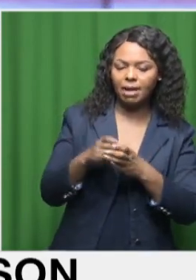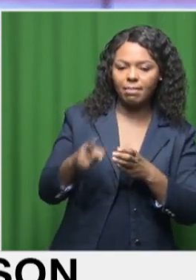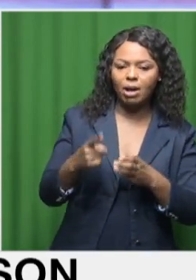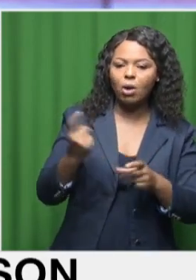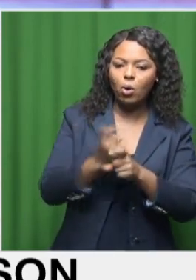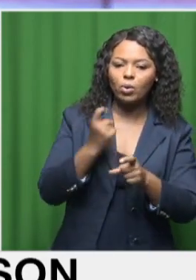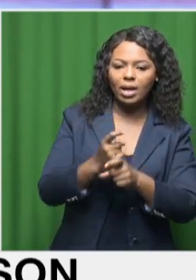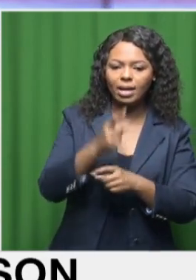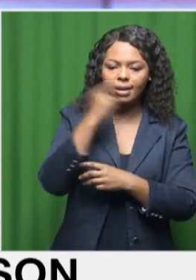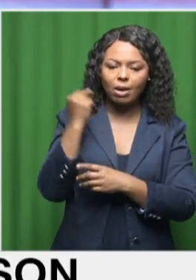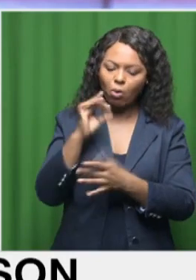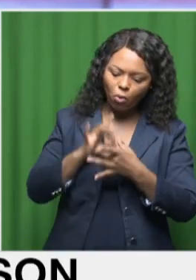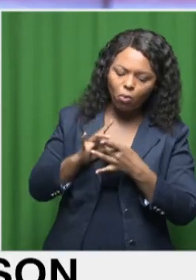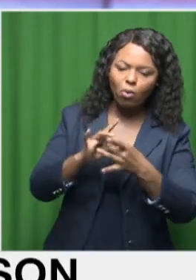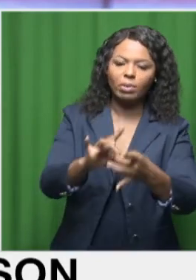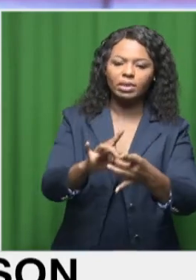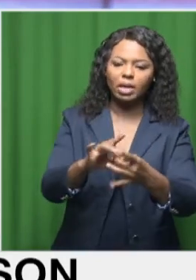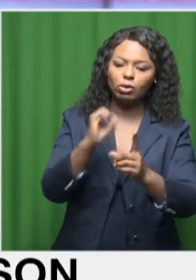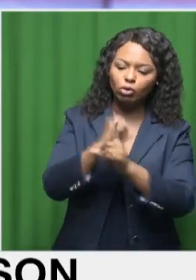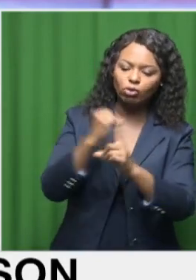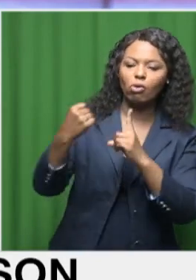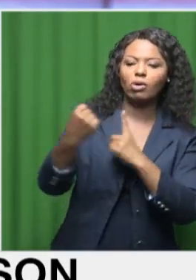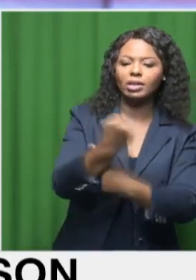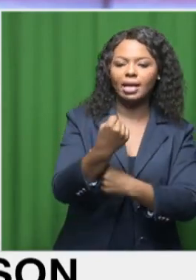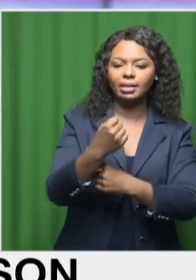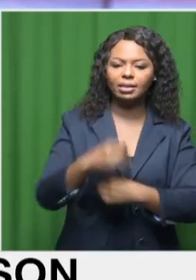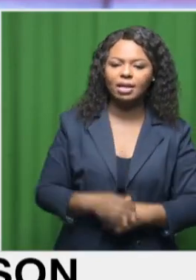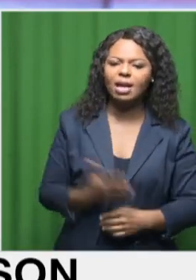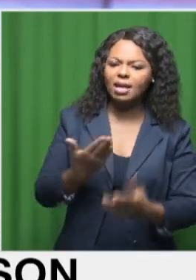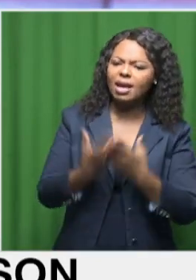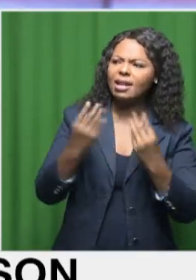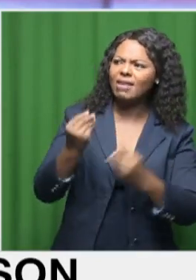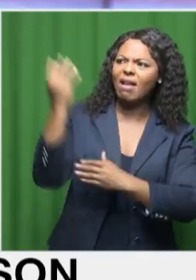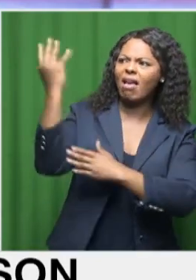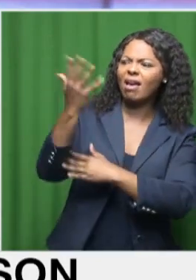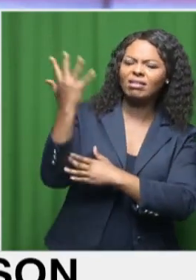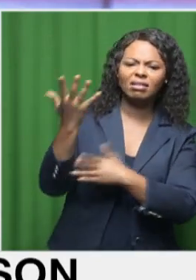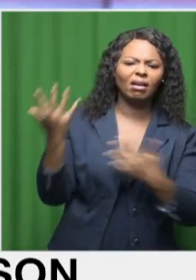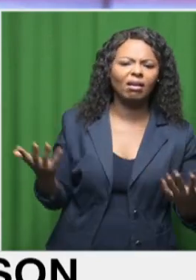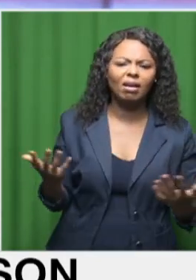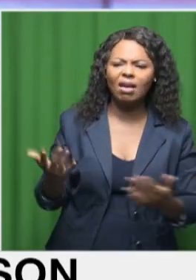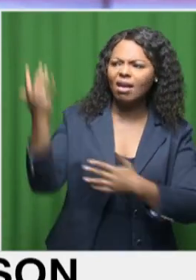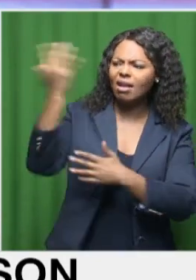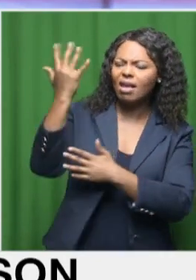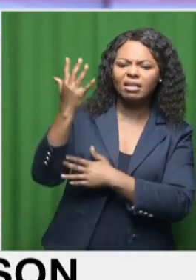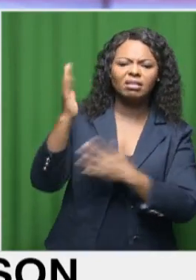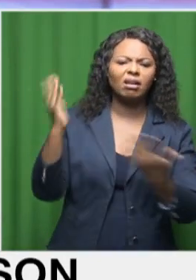calling it a commitment to society. So we could have a lecture, because we could have a lecture